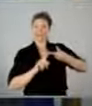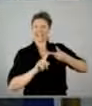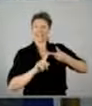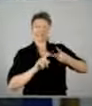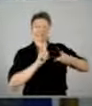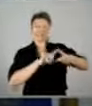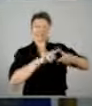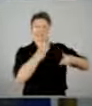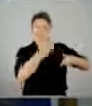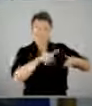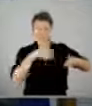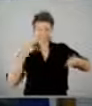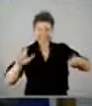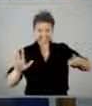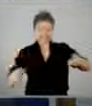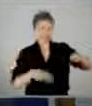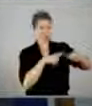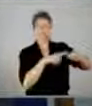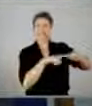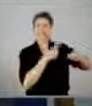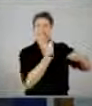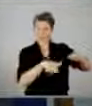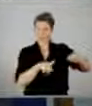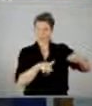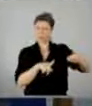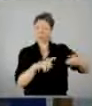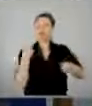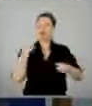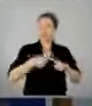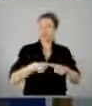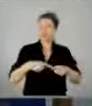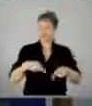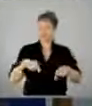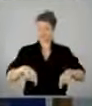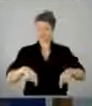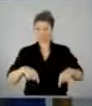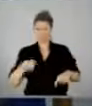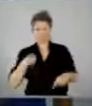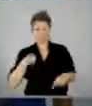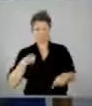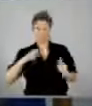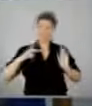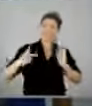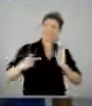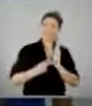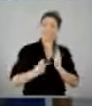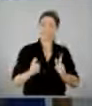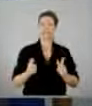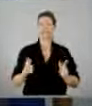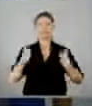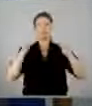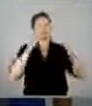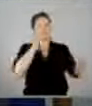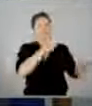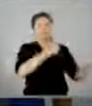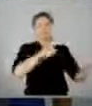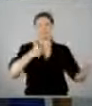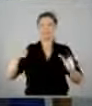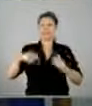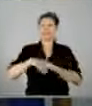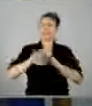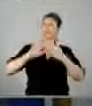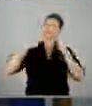COVID-19. We're also the second, only the second regulator in the world after the European Medicines Agency, with whom we work